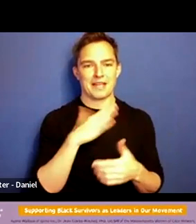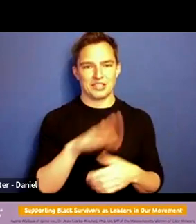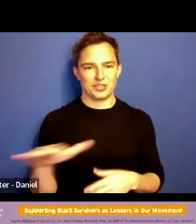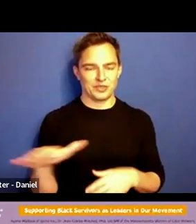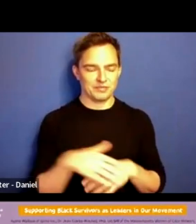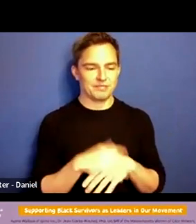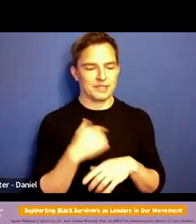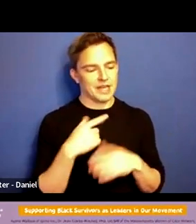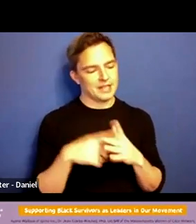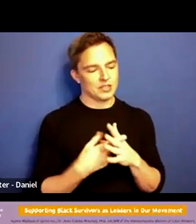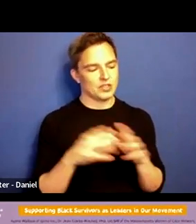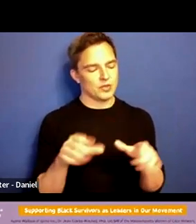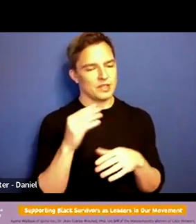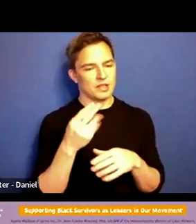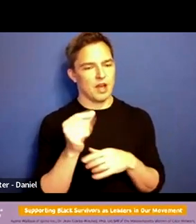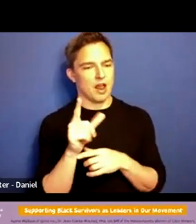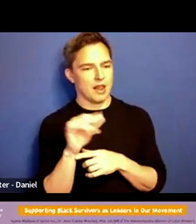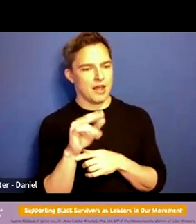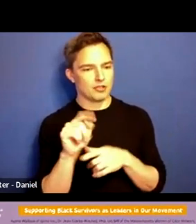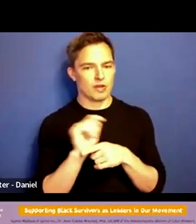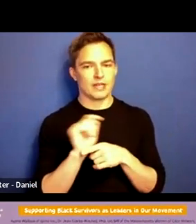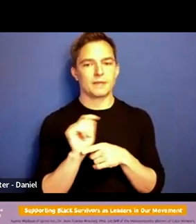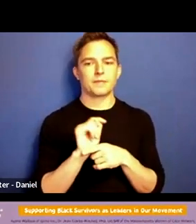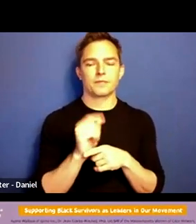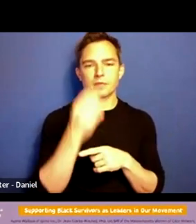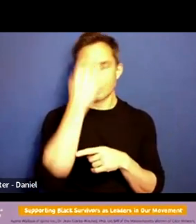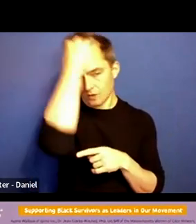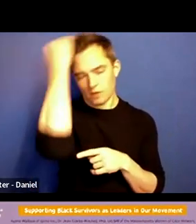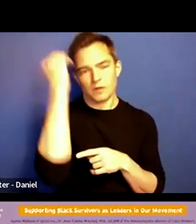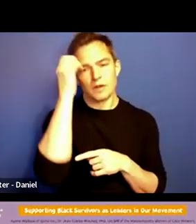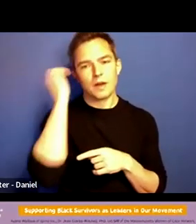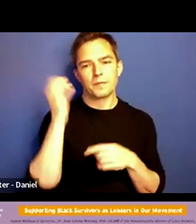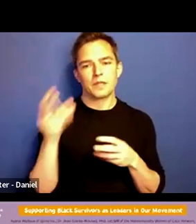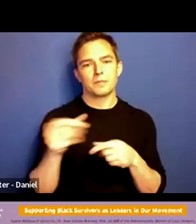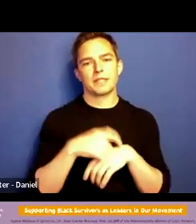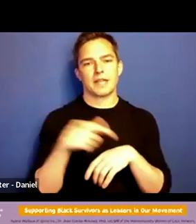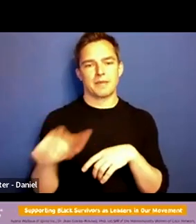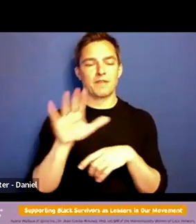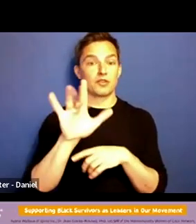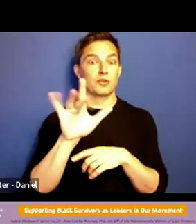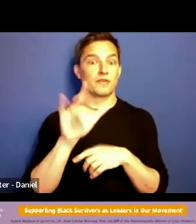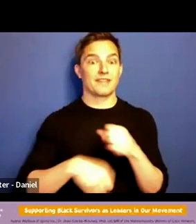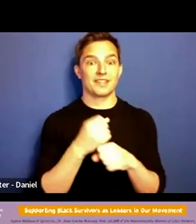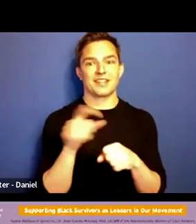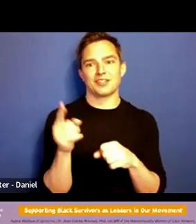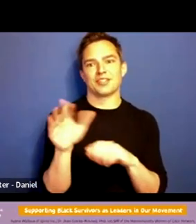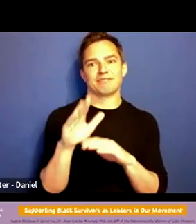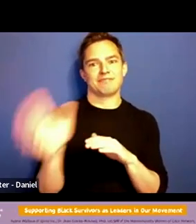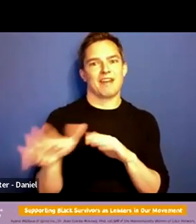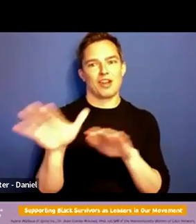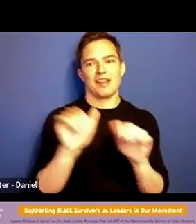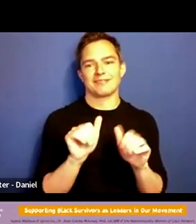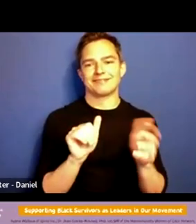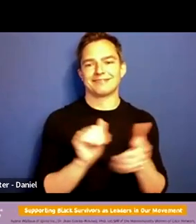just started by doing the hotline training and spending time there for 25 years. I just never left. And